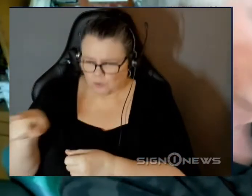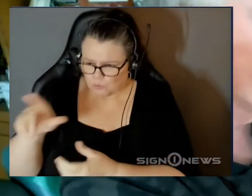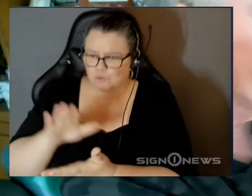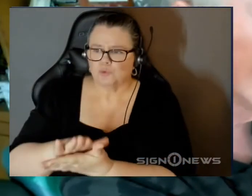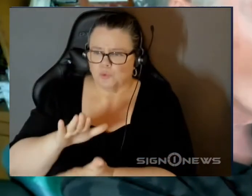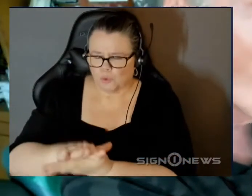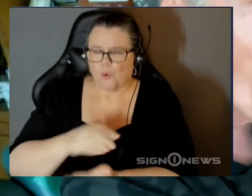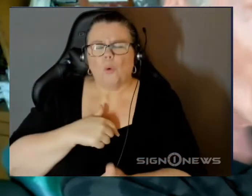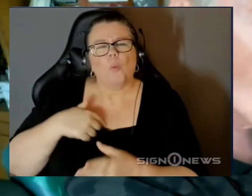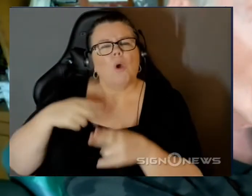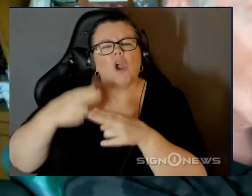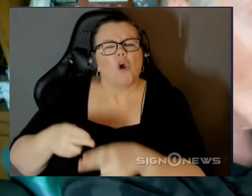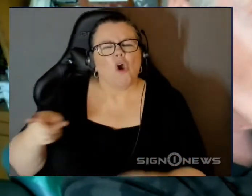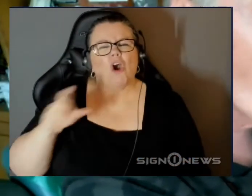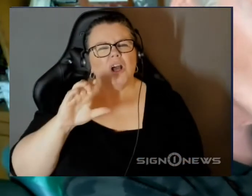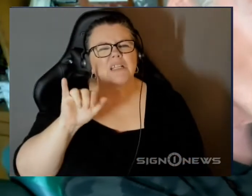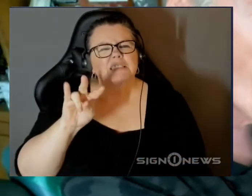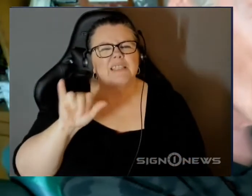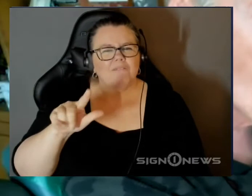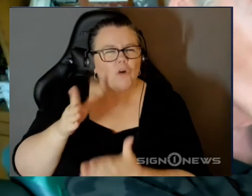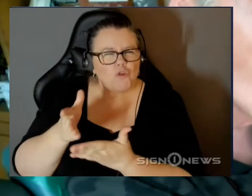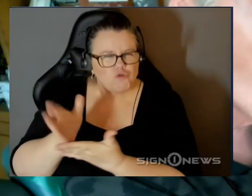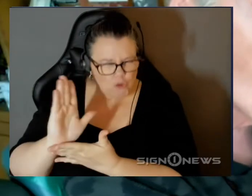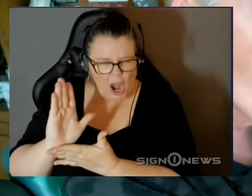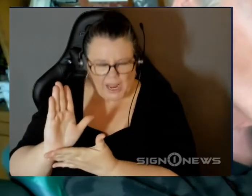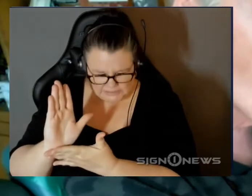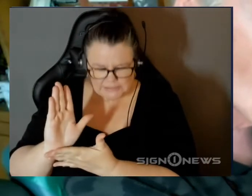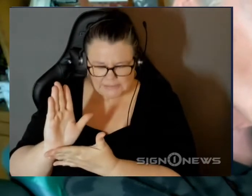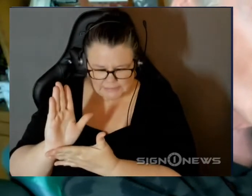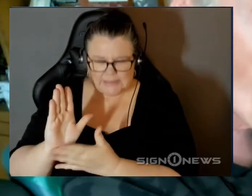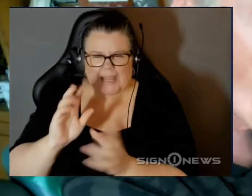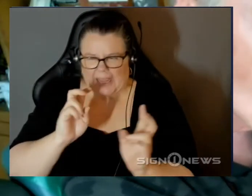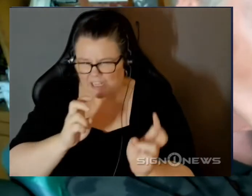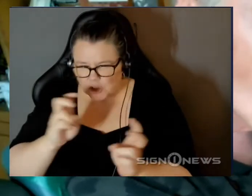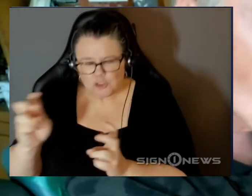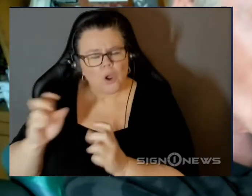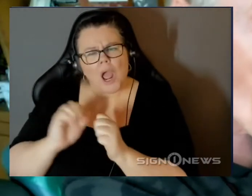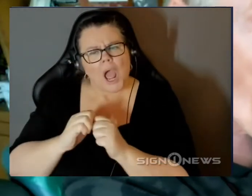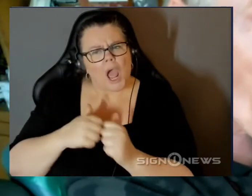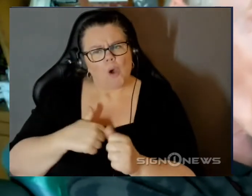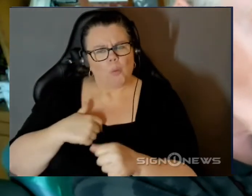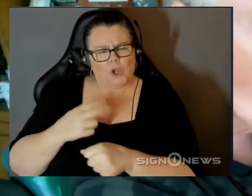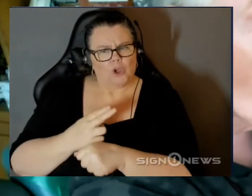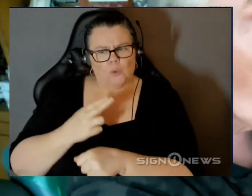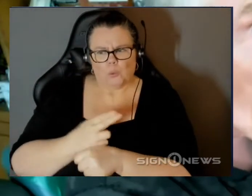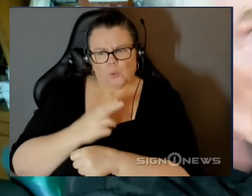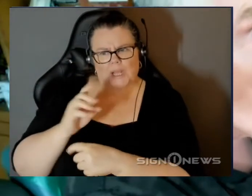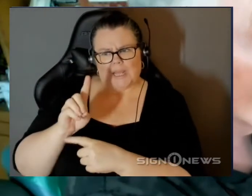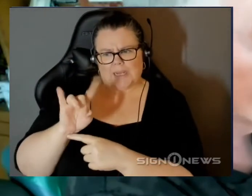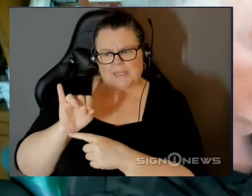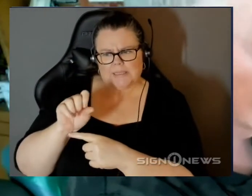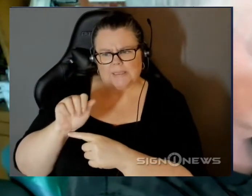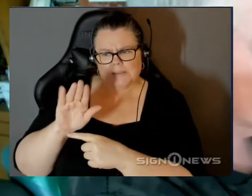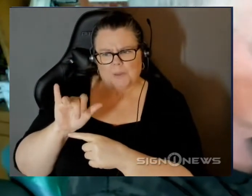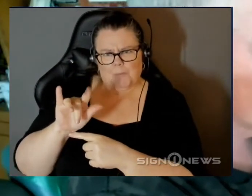are we using disability civil rights laws to challenge them?